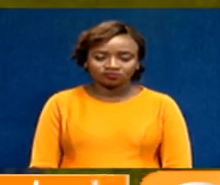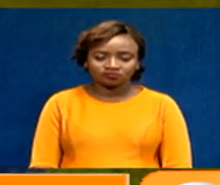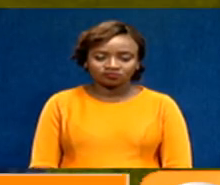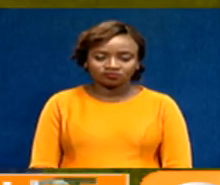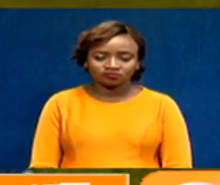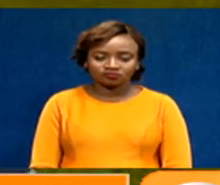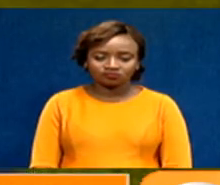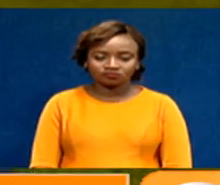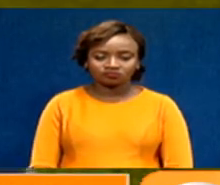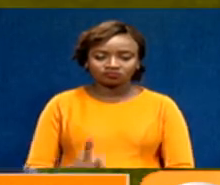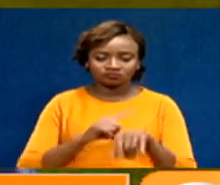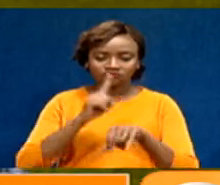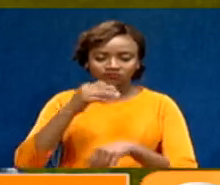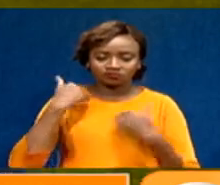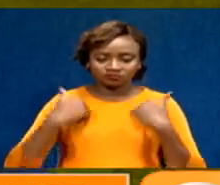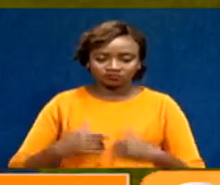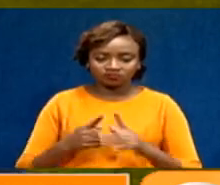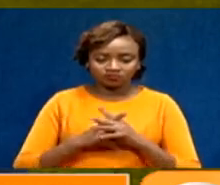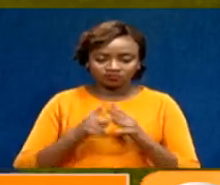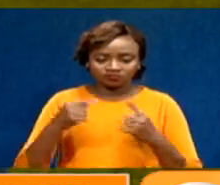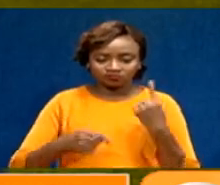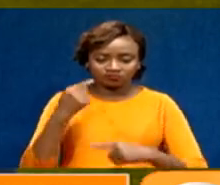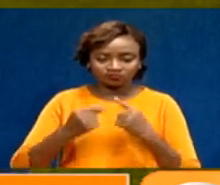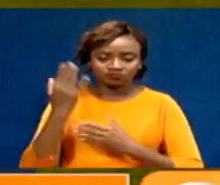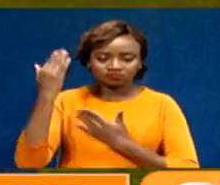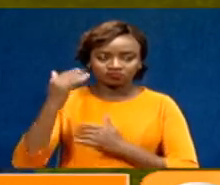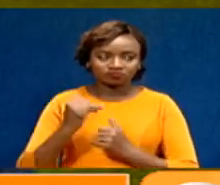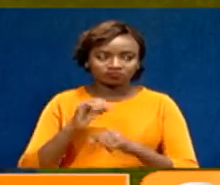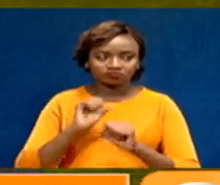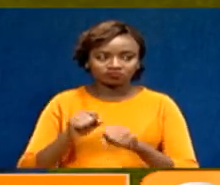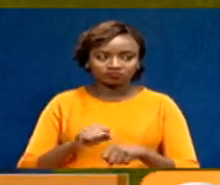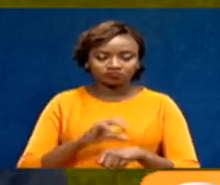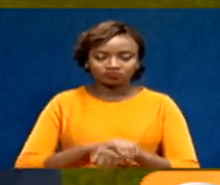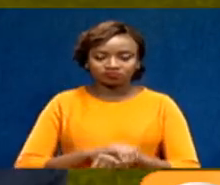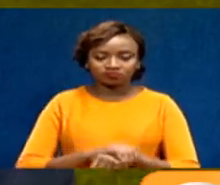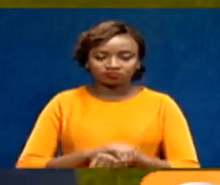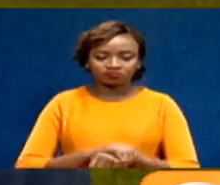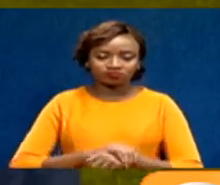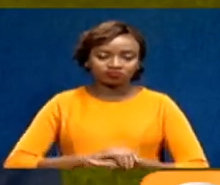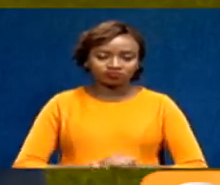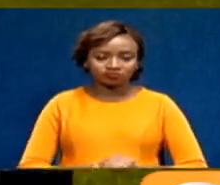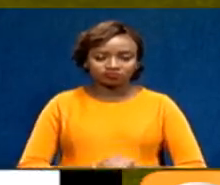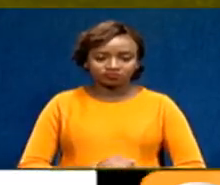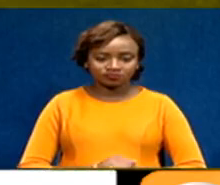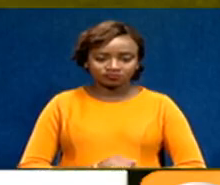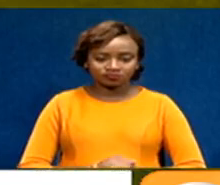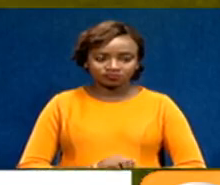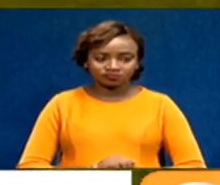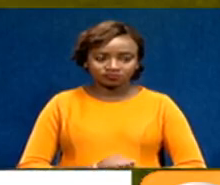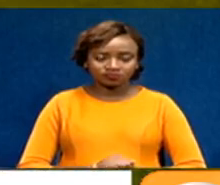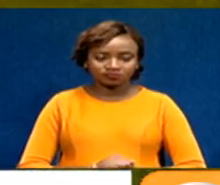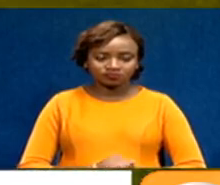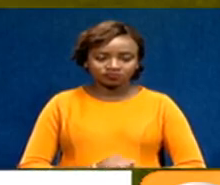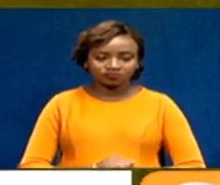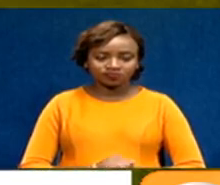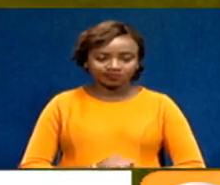So when I started the race, I was hoping to get the second position because I'd seen that the lady from France was very good and I knew she was